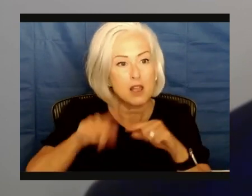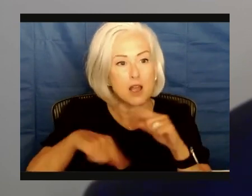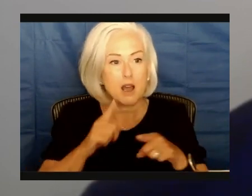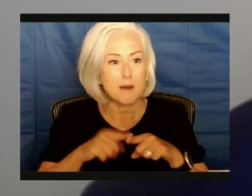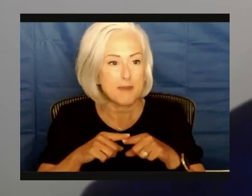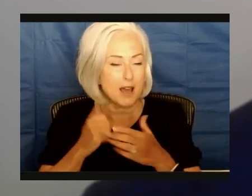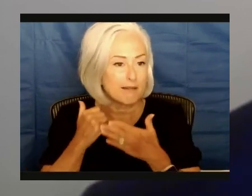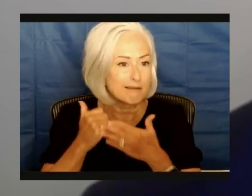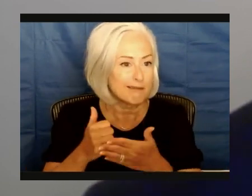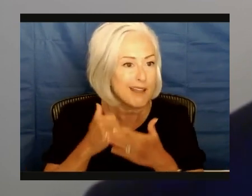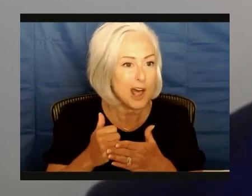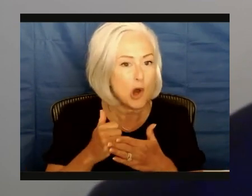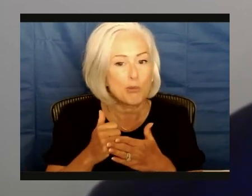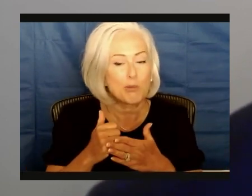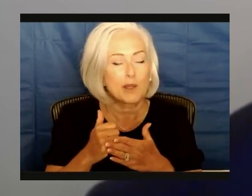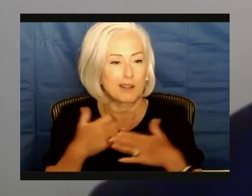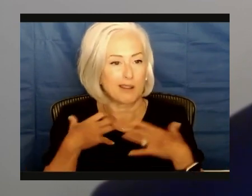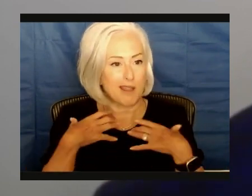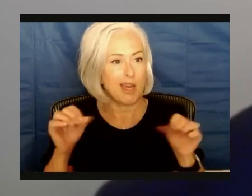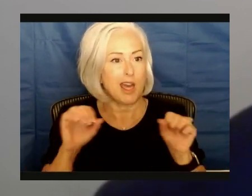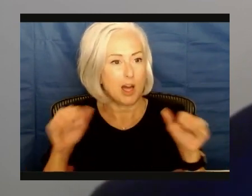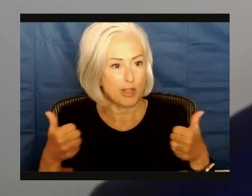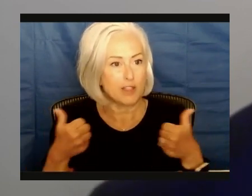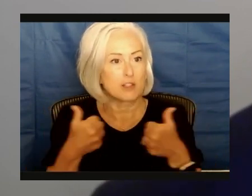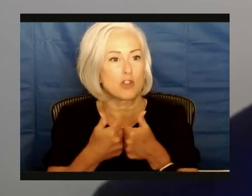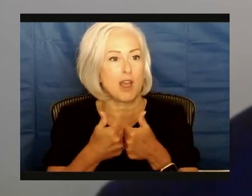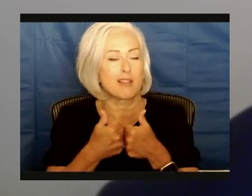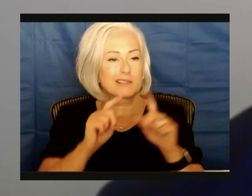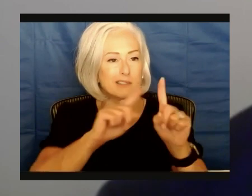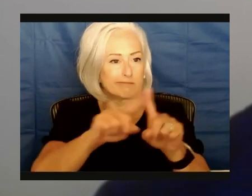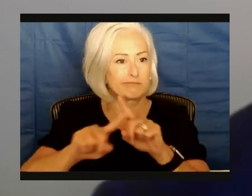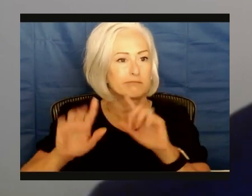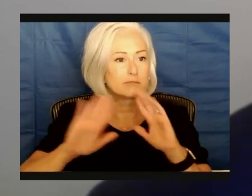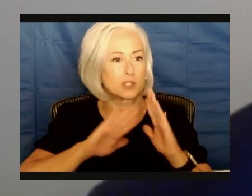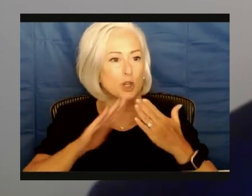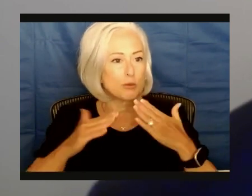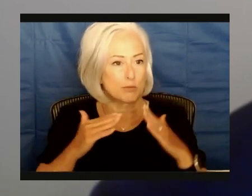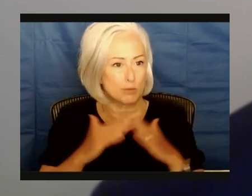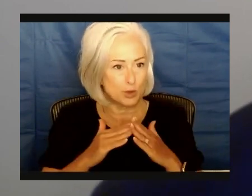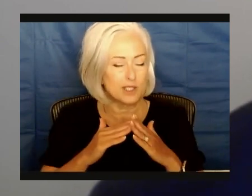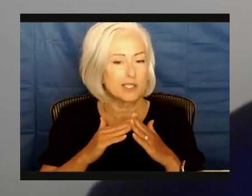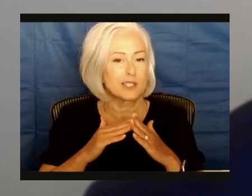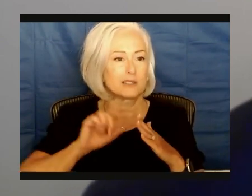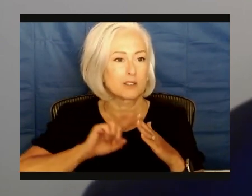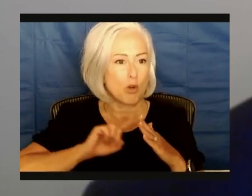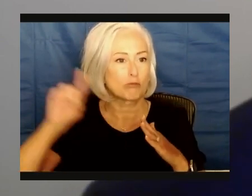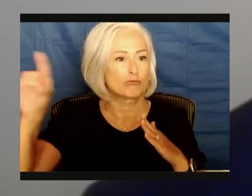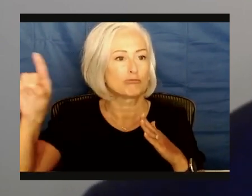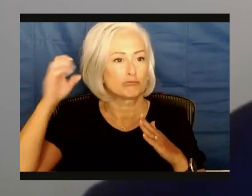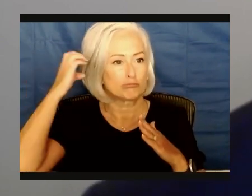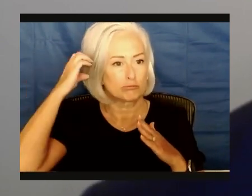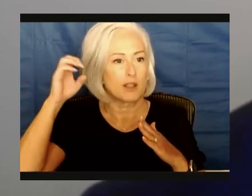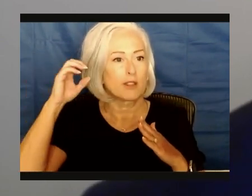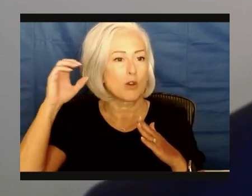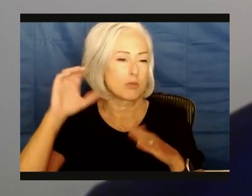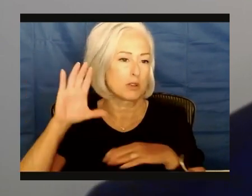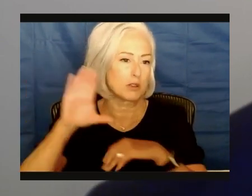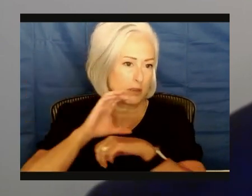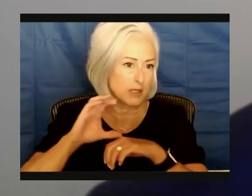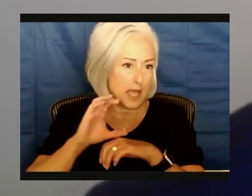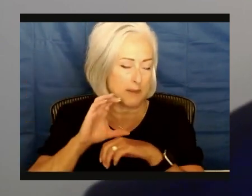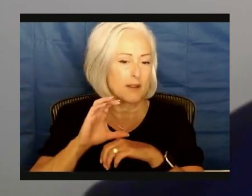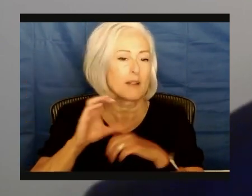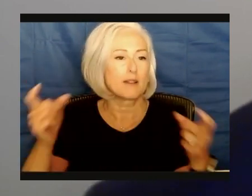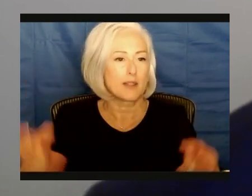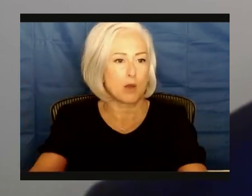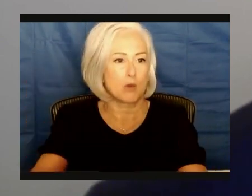addressing the health challenges that are found in communities, be it their communities or abroad. So that is one possibility that could be used to be able to